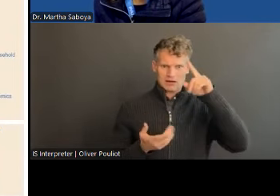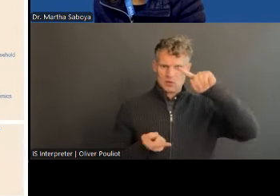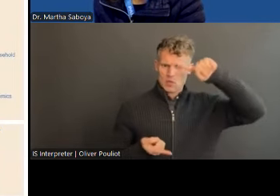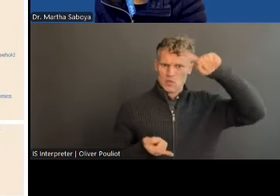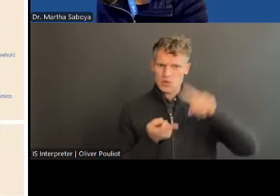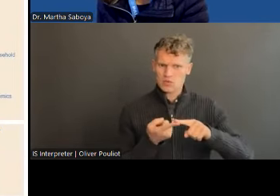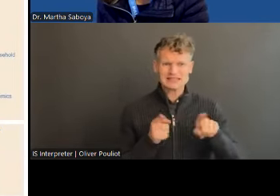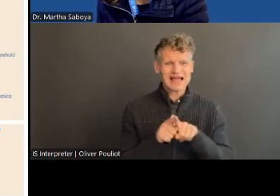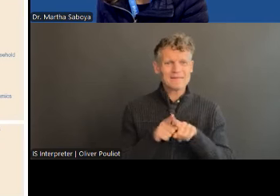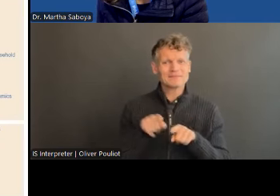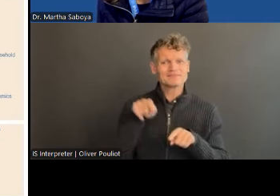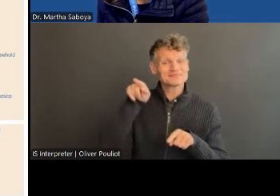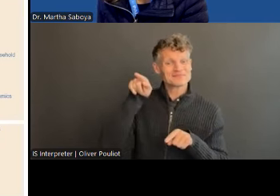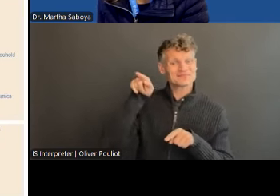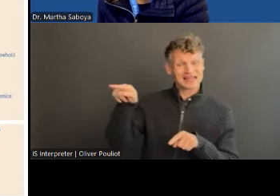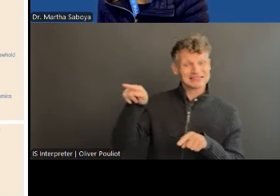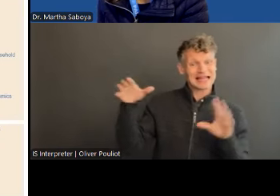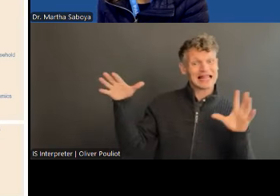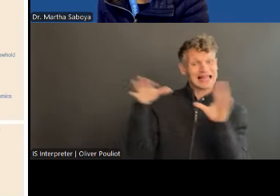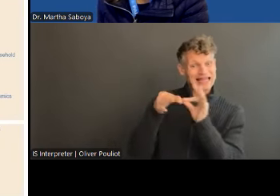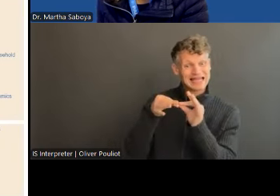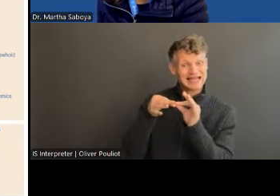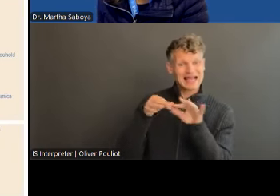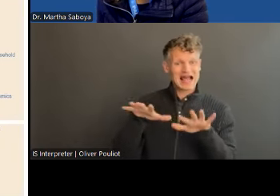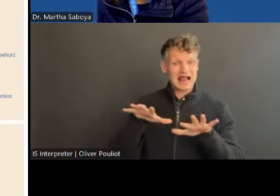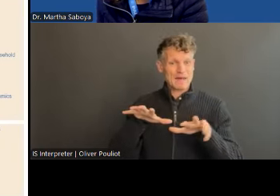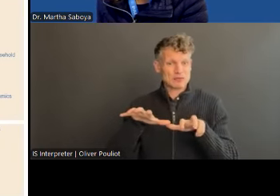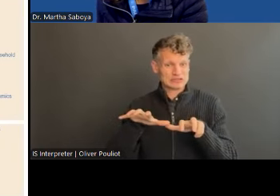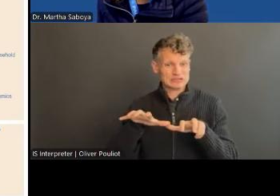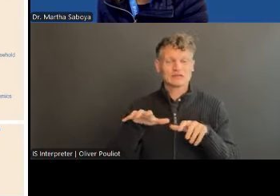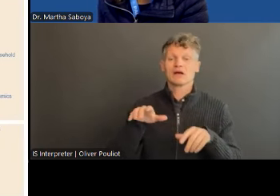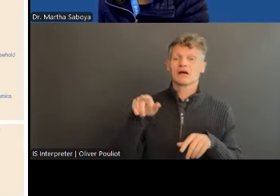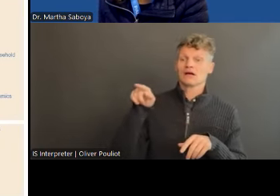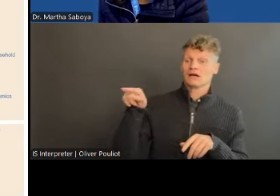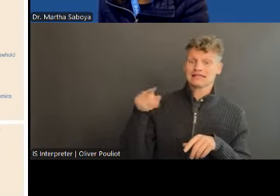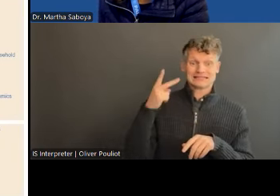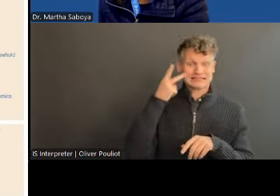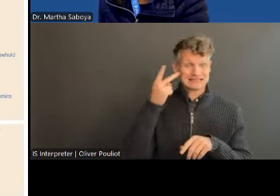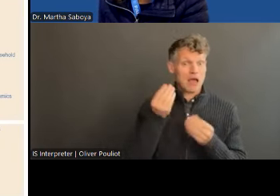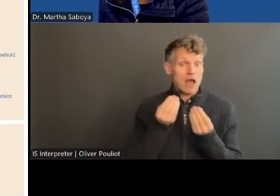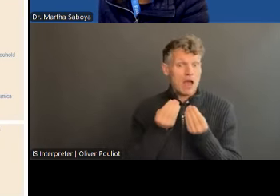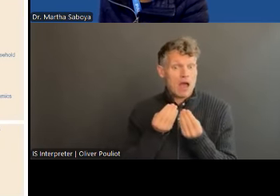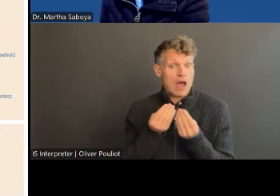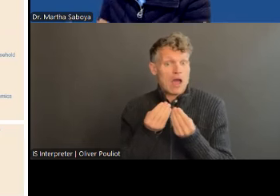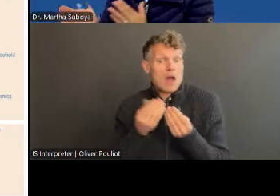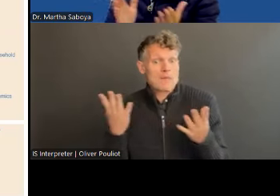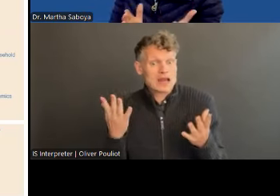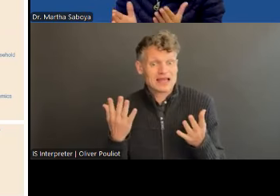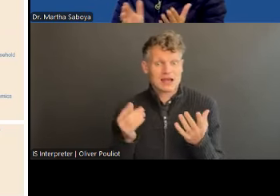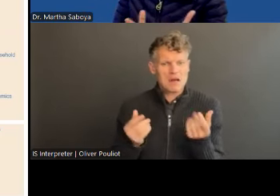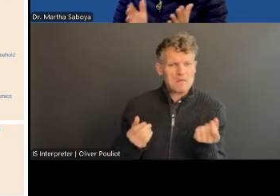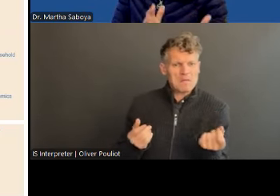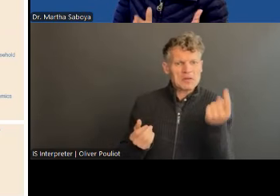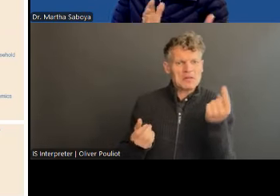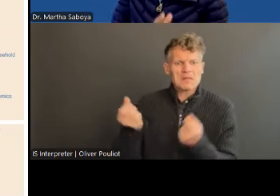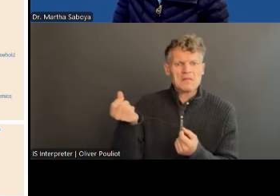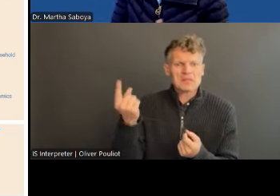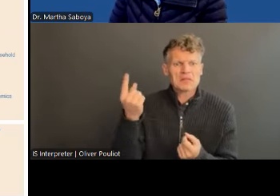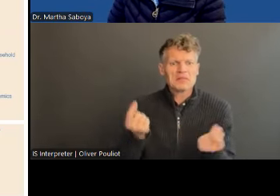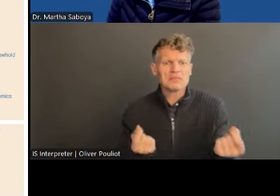this graph is showing the number of autochthonous cases of leprosy across the region according to the